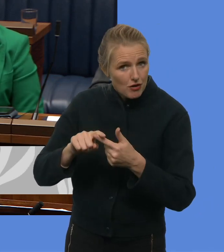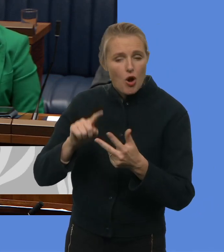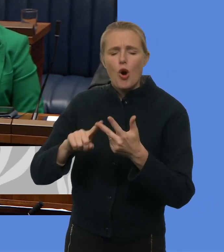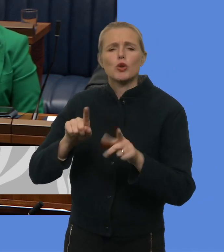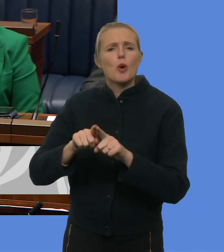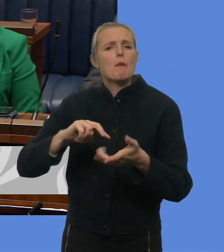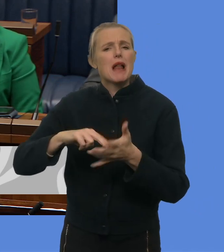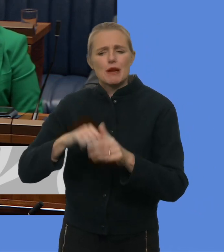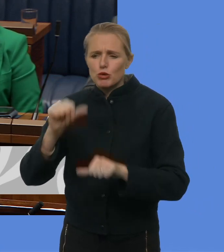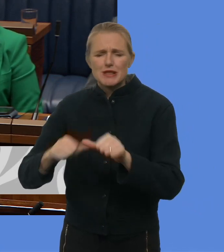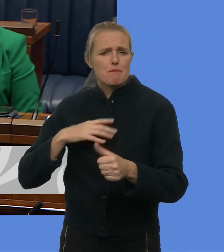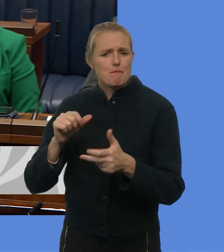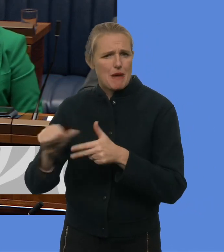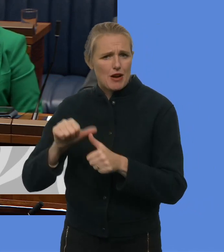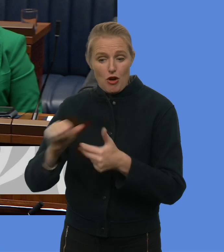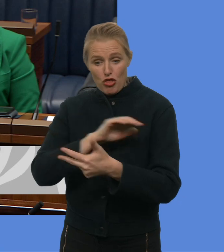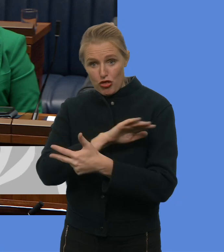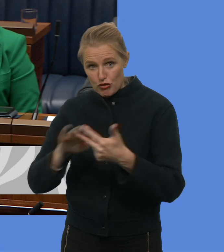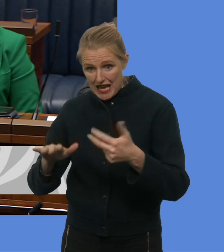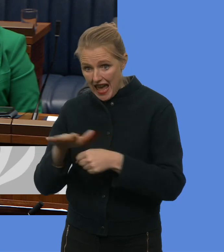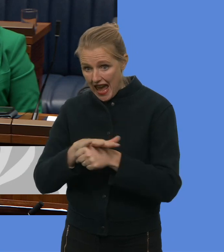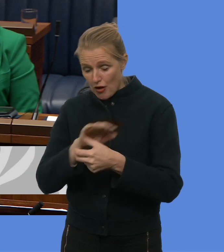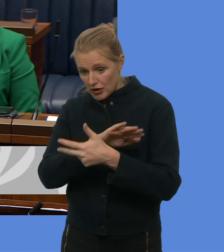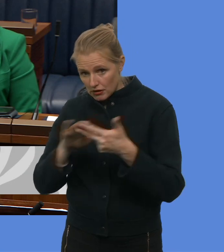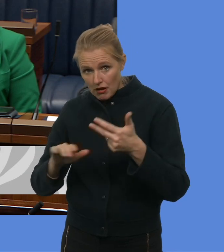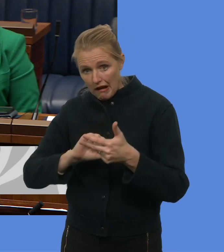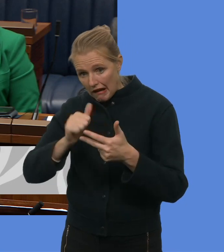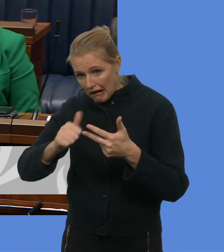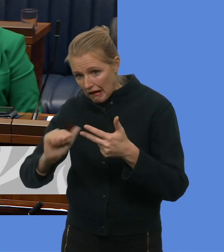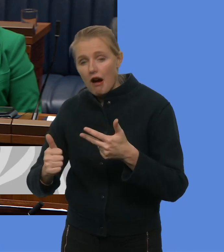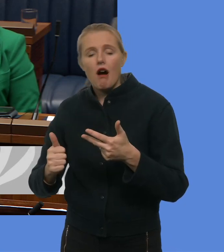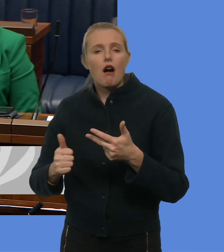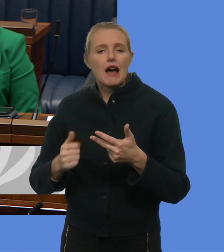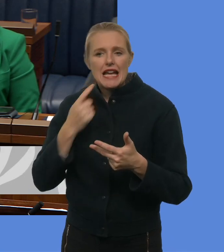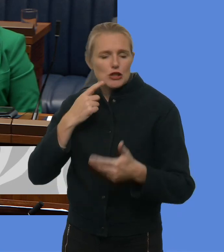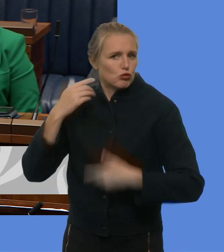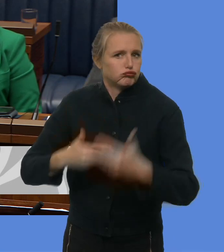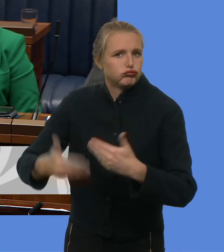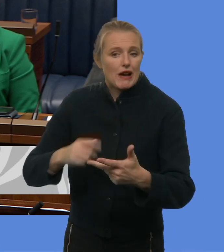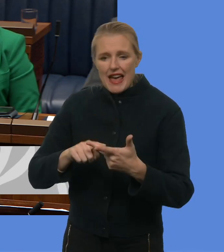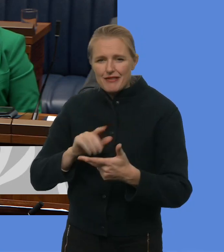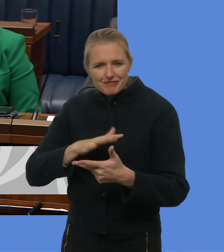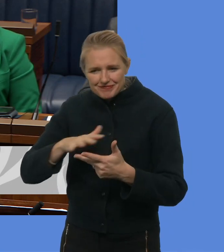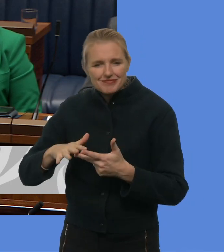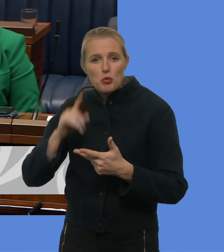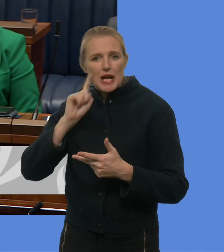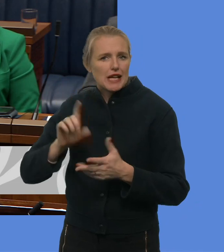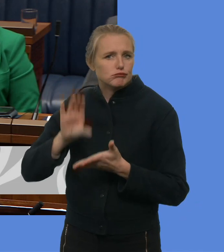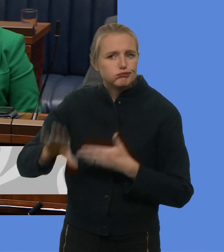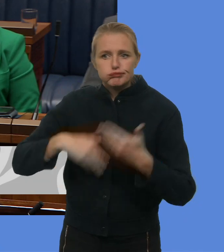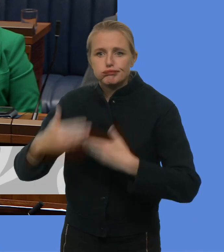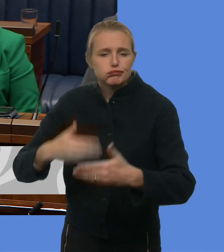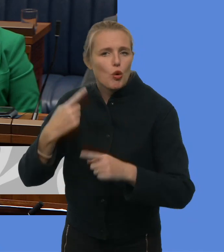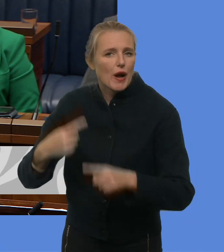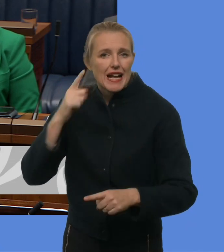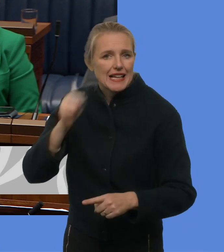planning process. We know that those 3 key issues can significantly slow down capital projects and investment. And like I've said this before in this